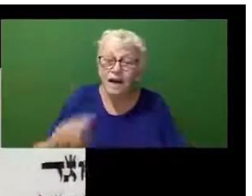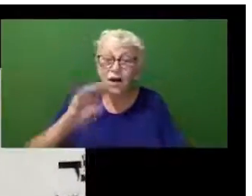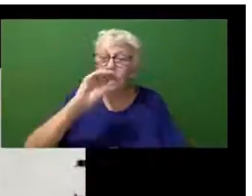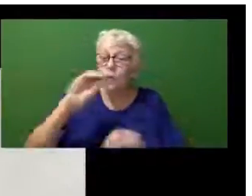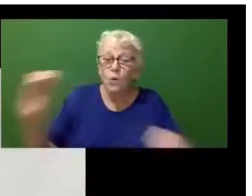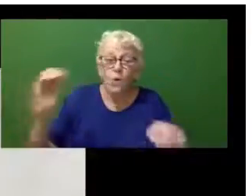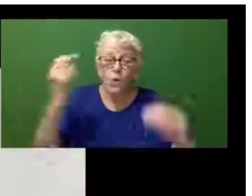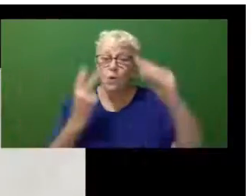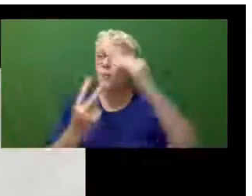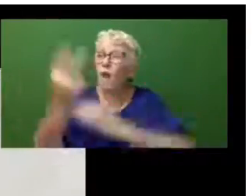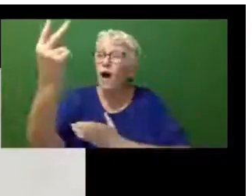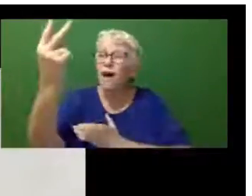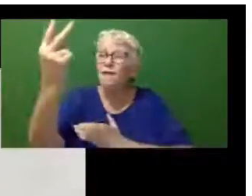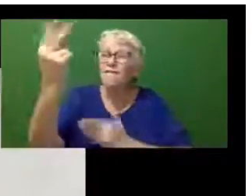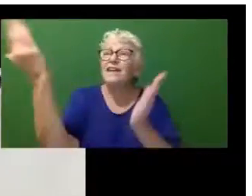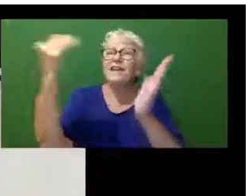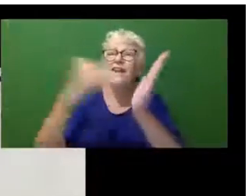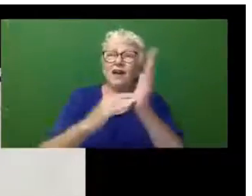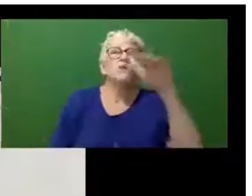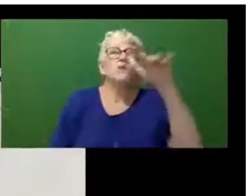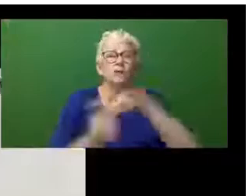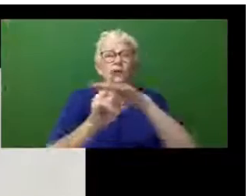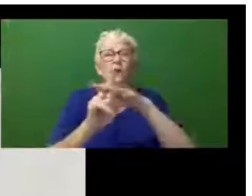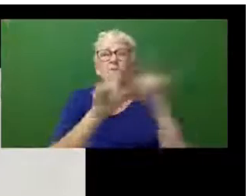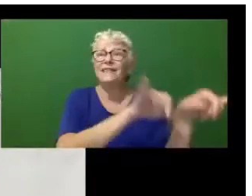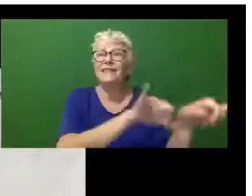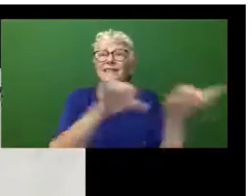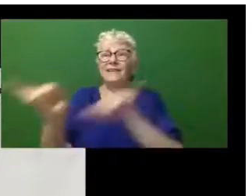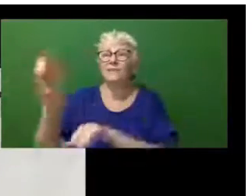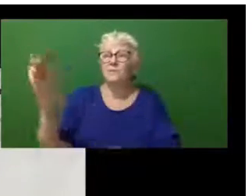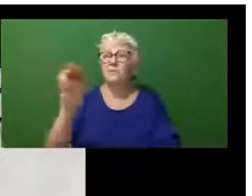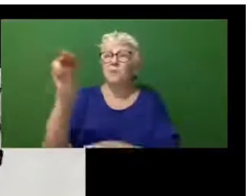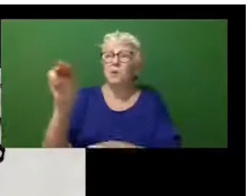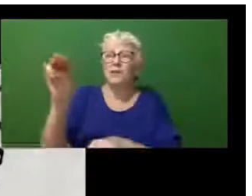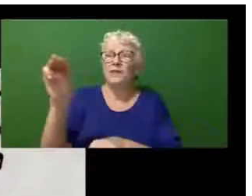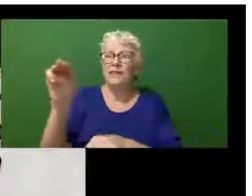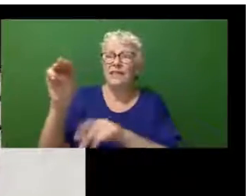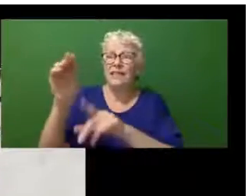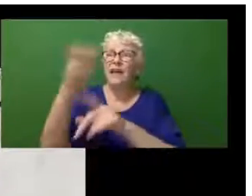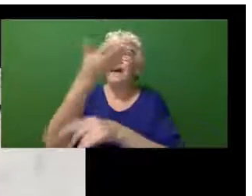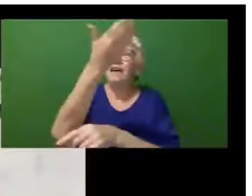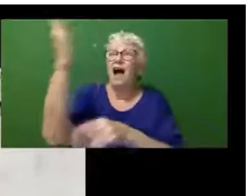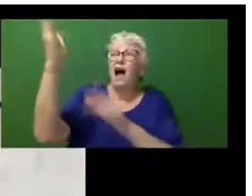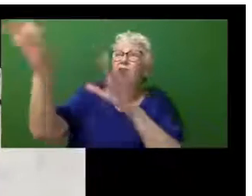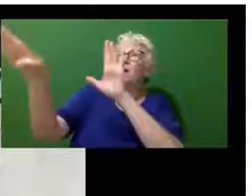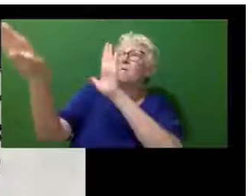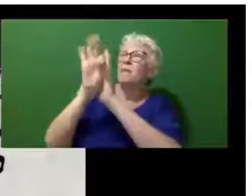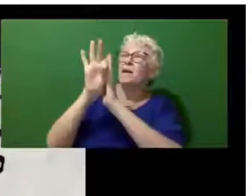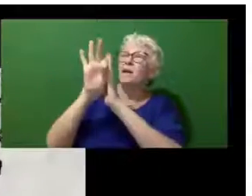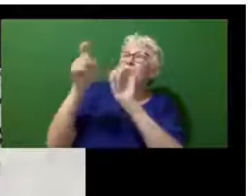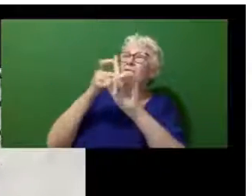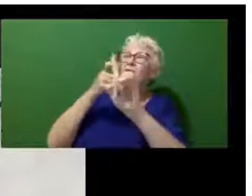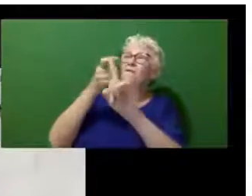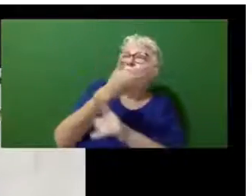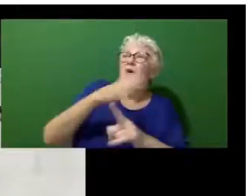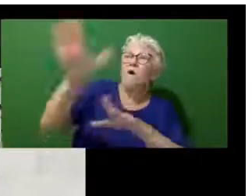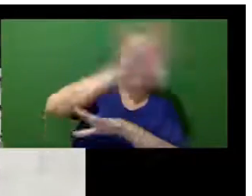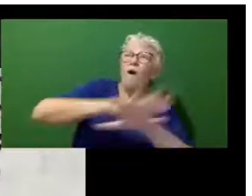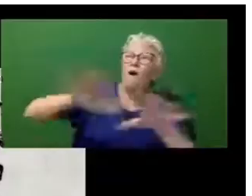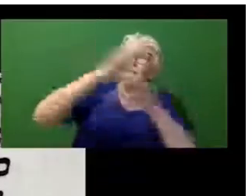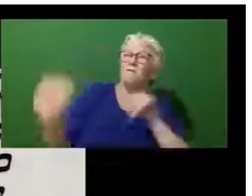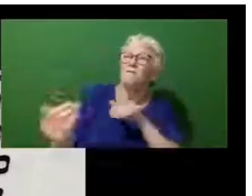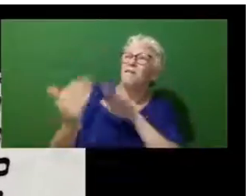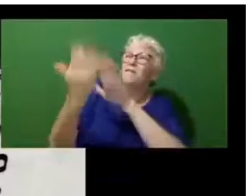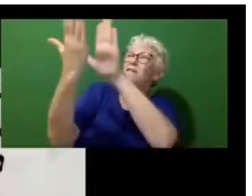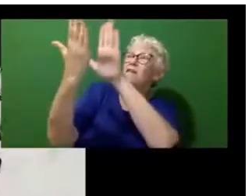V'lo kam navi od b'Yisrael kemoshe, asher yada'o Adonai panim el